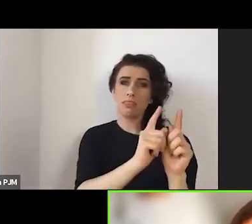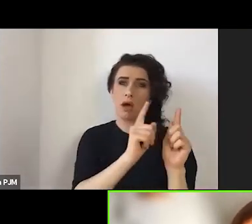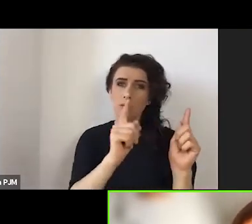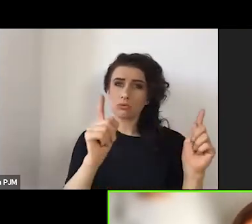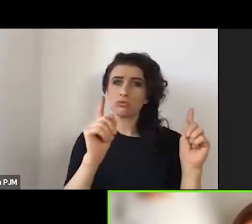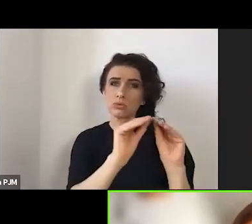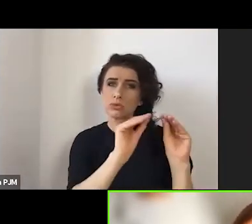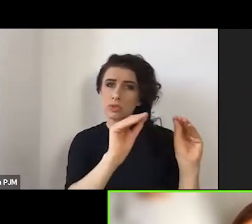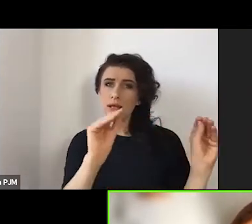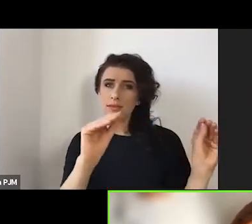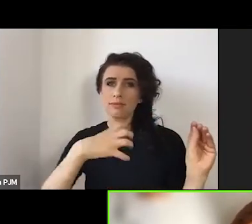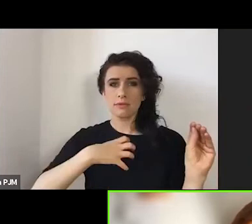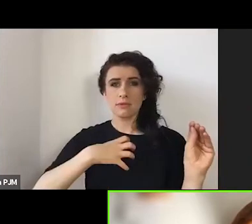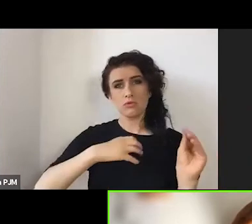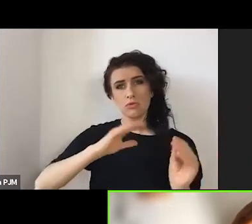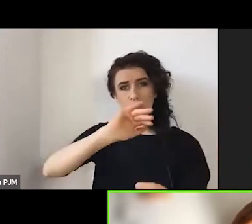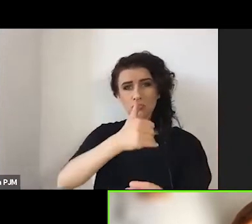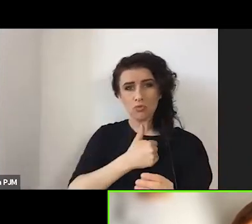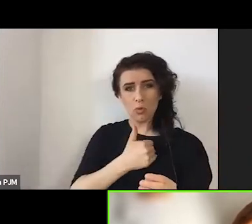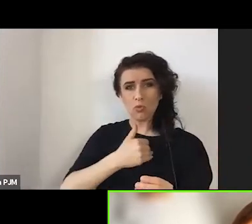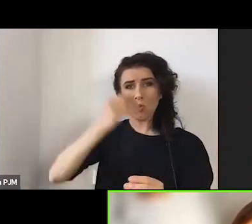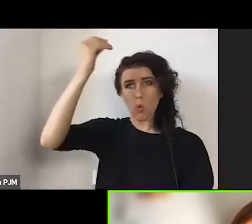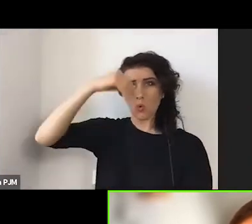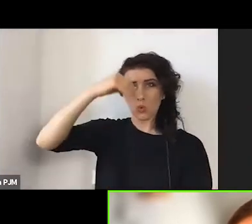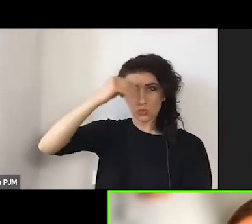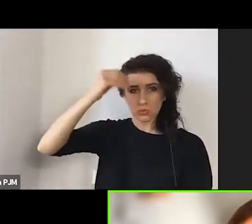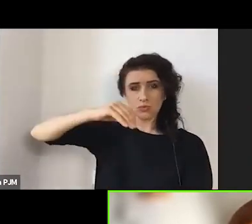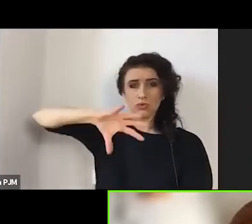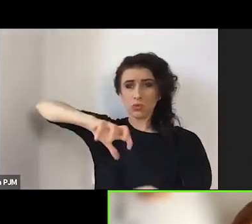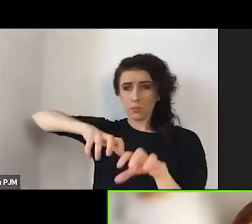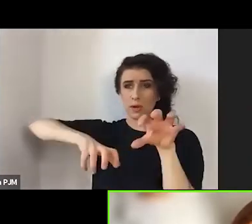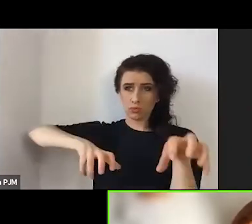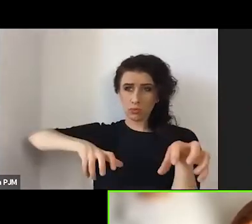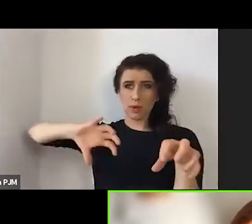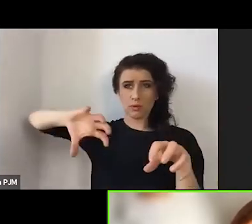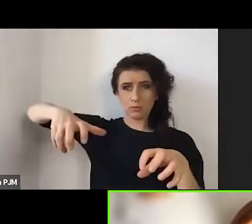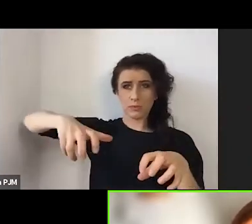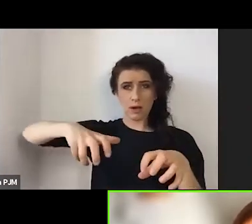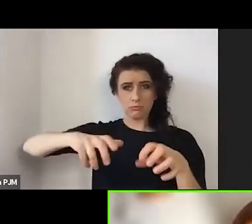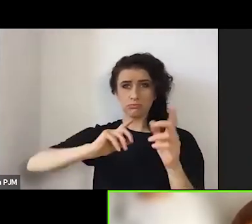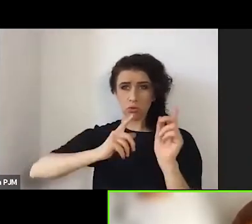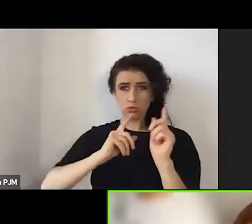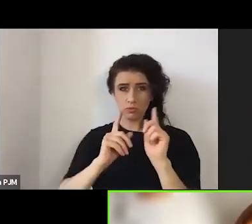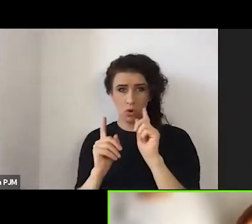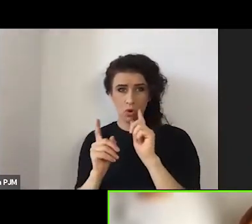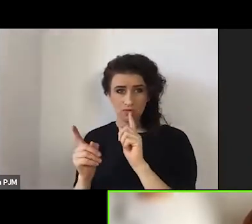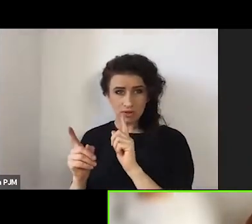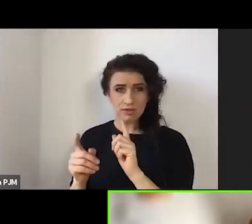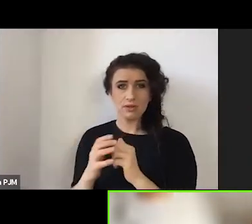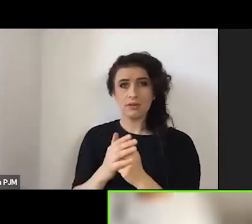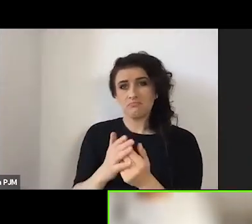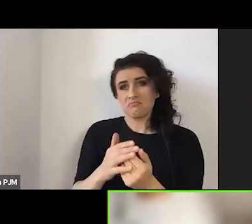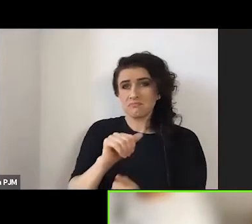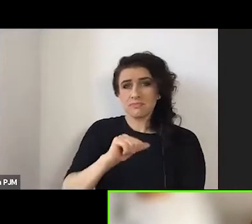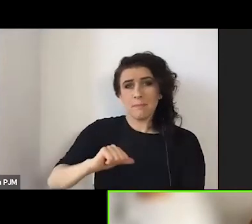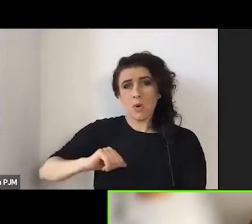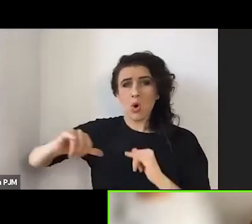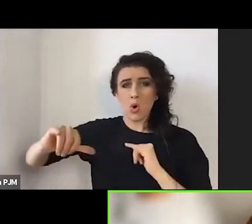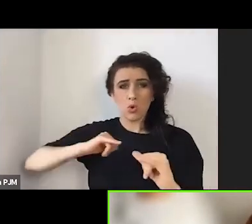is a kind of a board of students or a board of parents or a board of school, which is